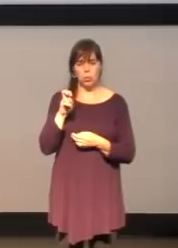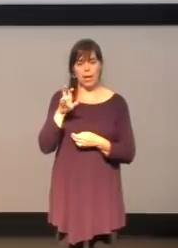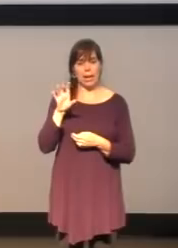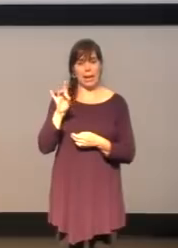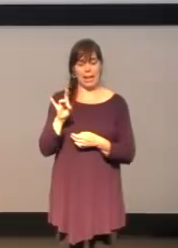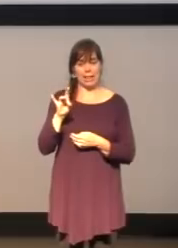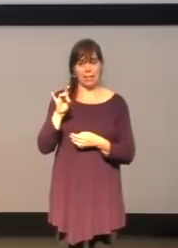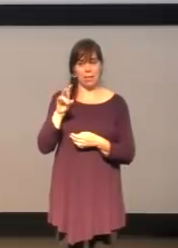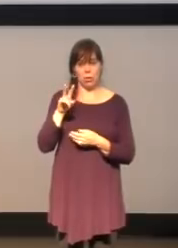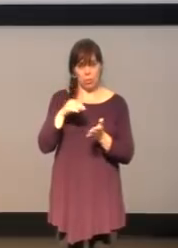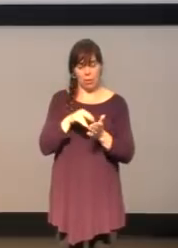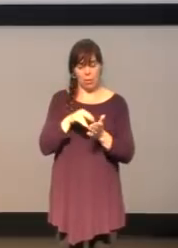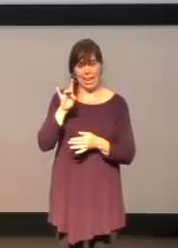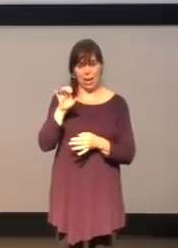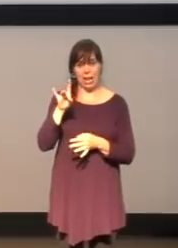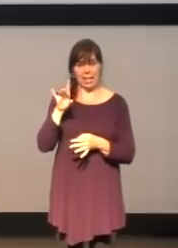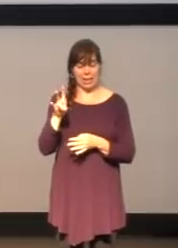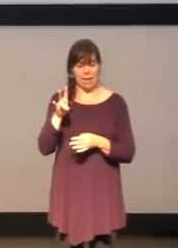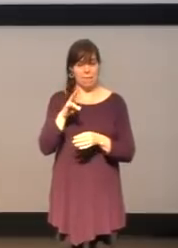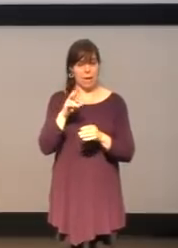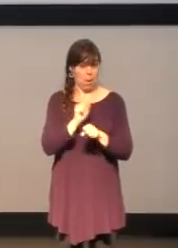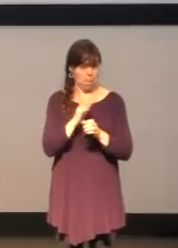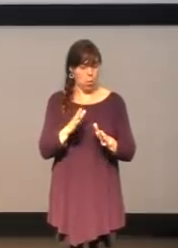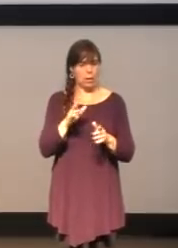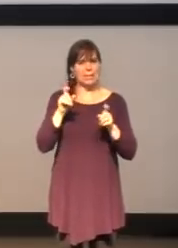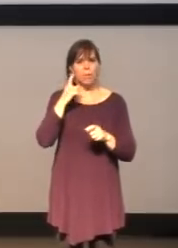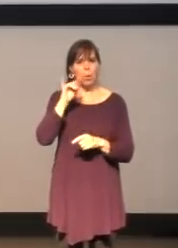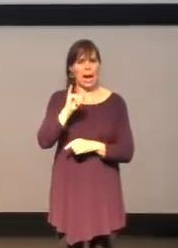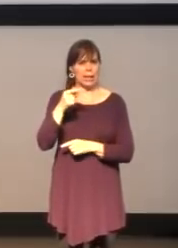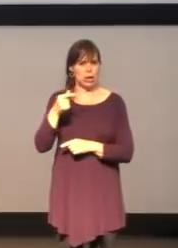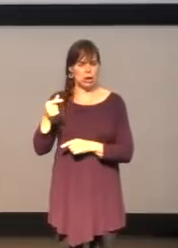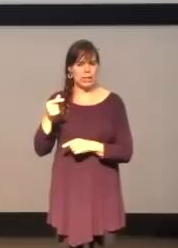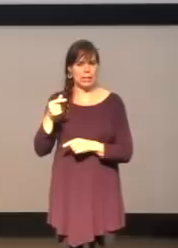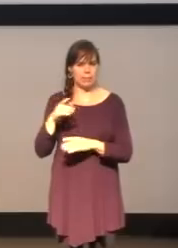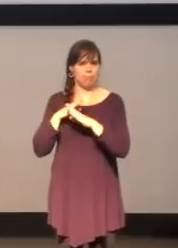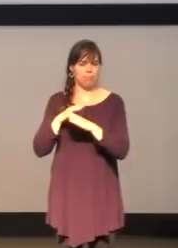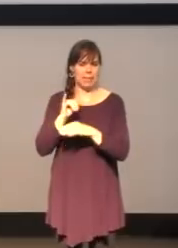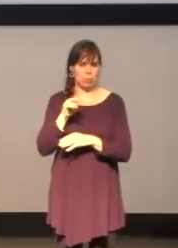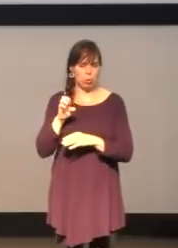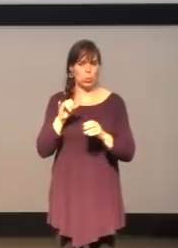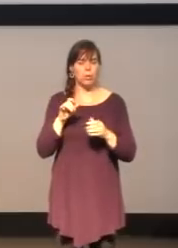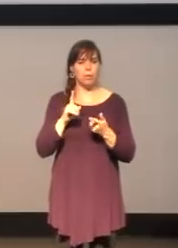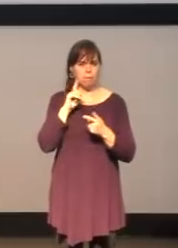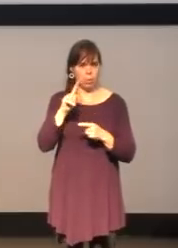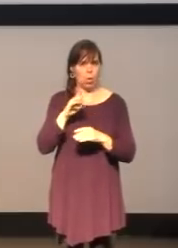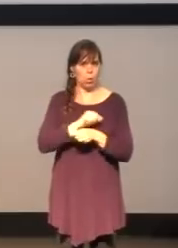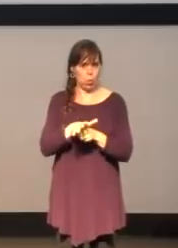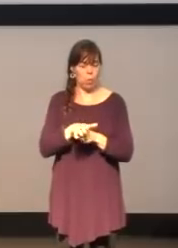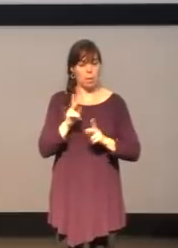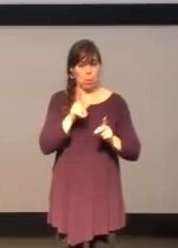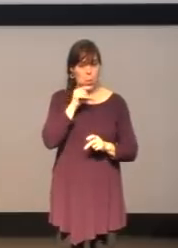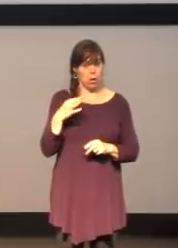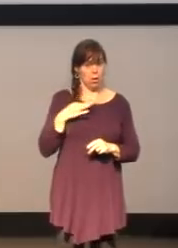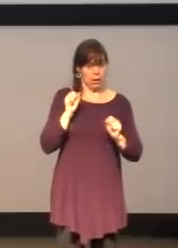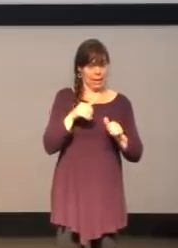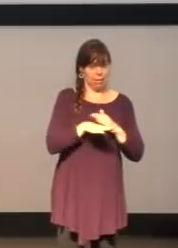2,887 employees were tested for IgG to COVID. And those persons who were eligible were those who